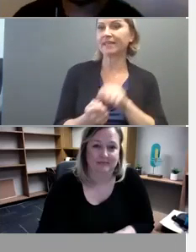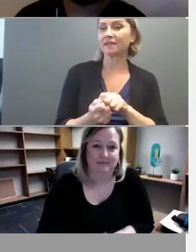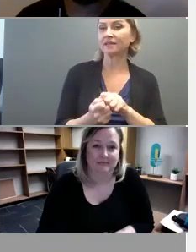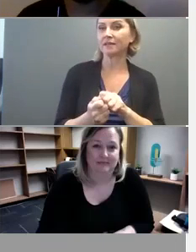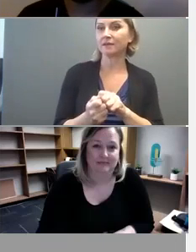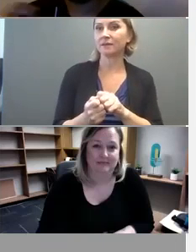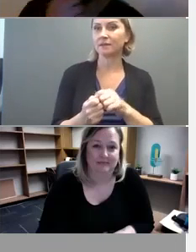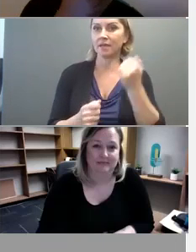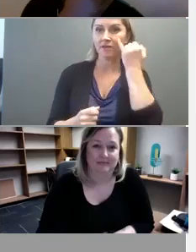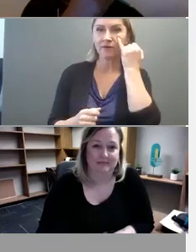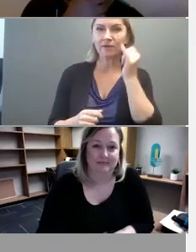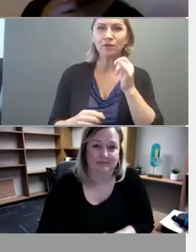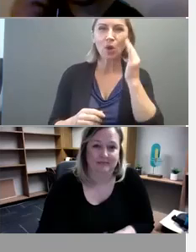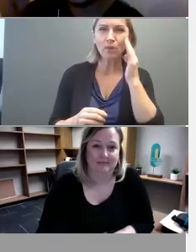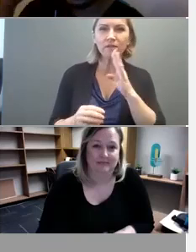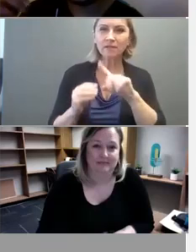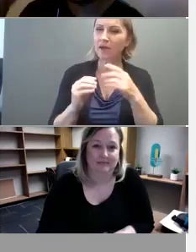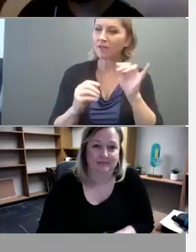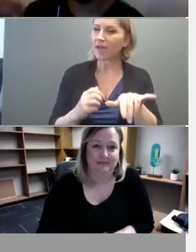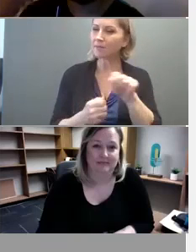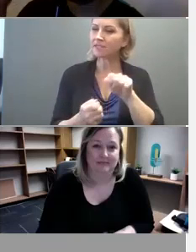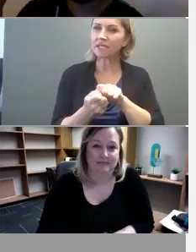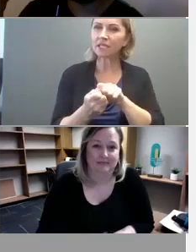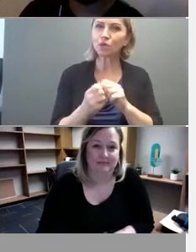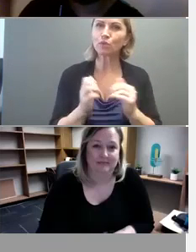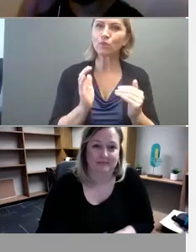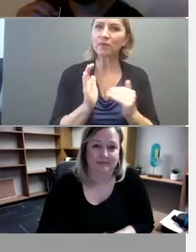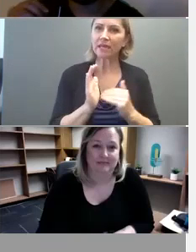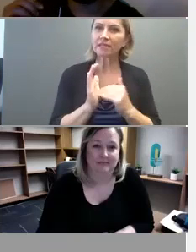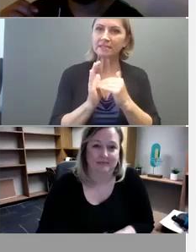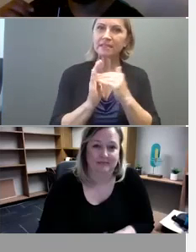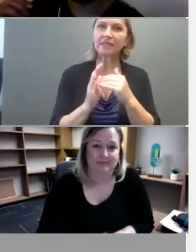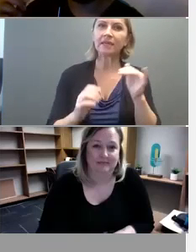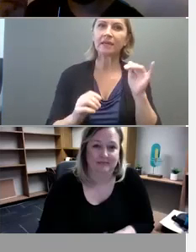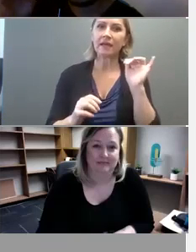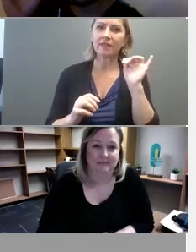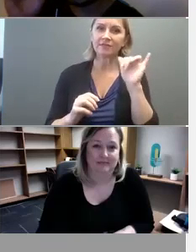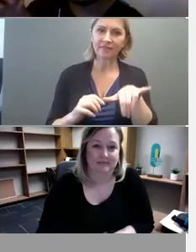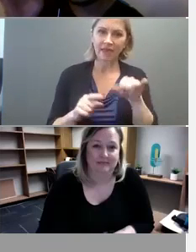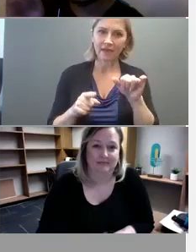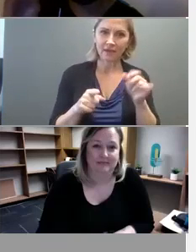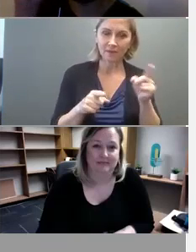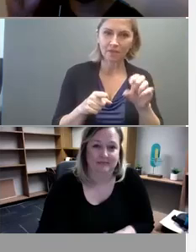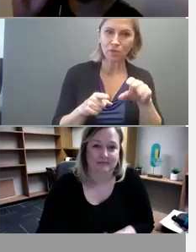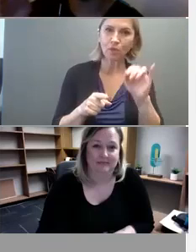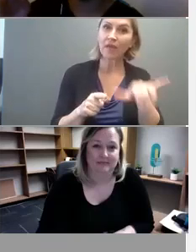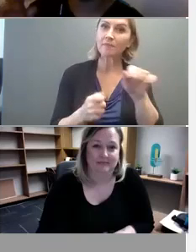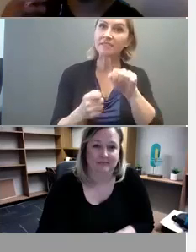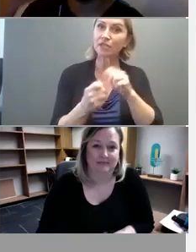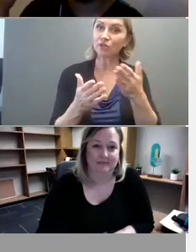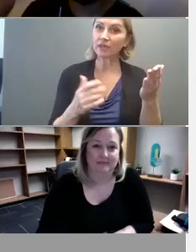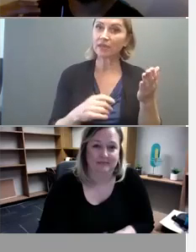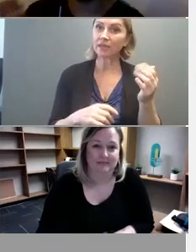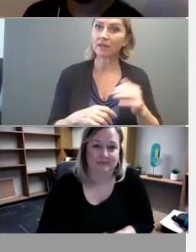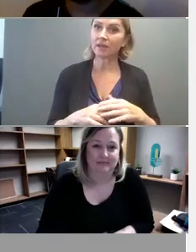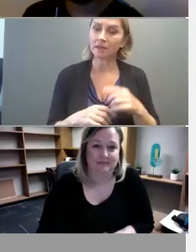that we talked about this particular redundancy in recursive calls earlier, right? So this particular thing is where the redundancy